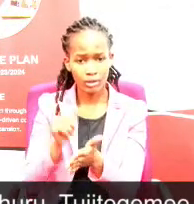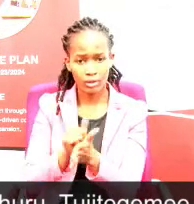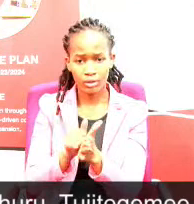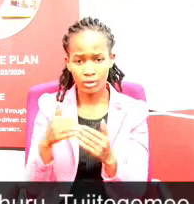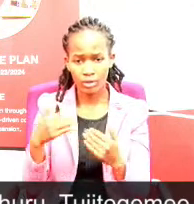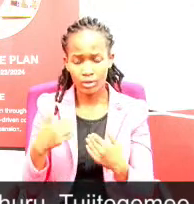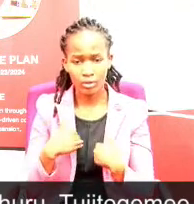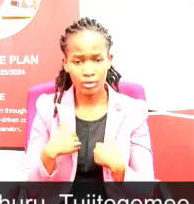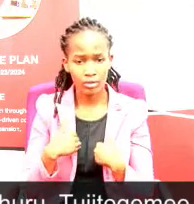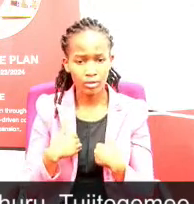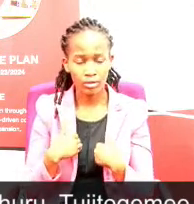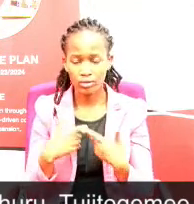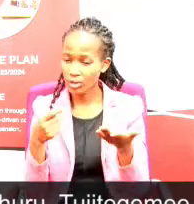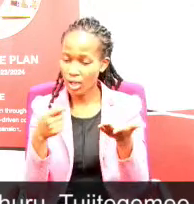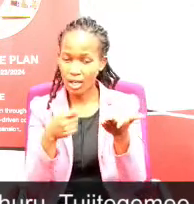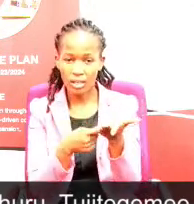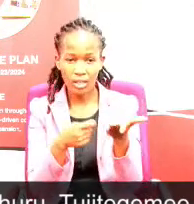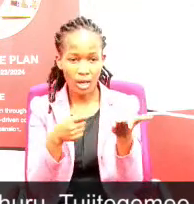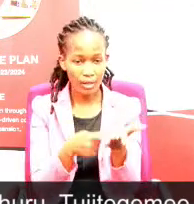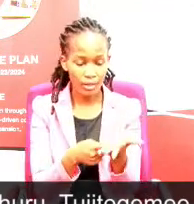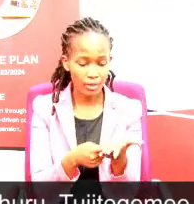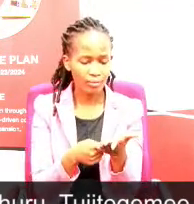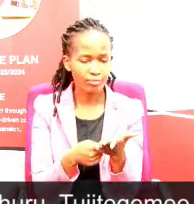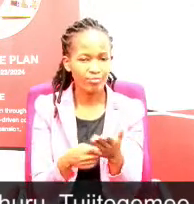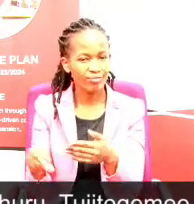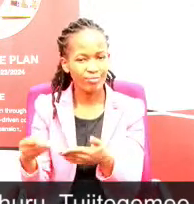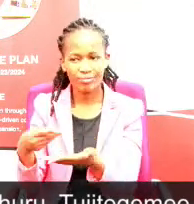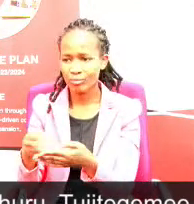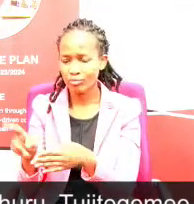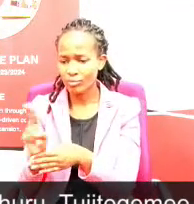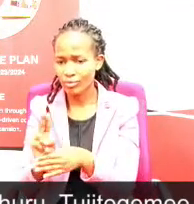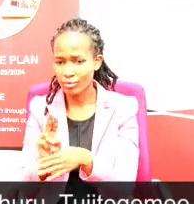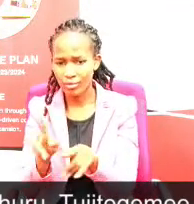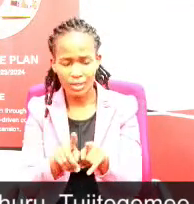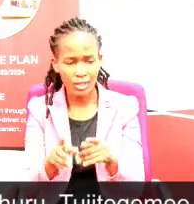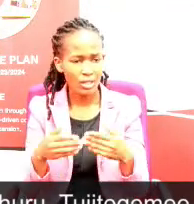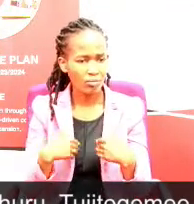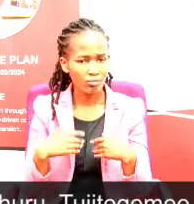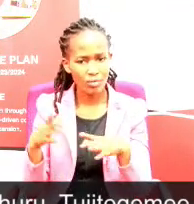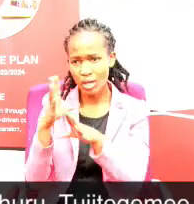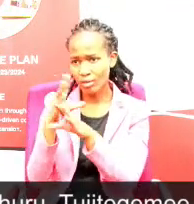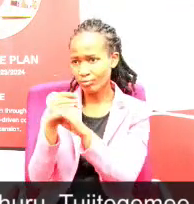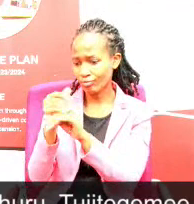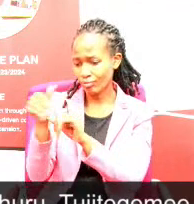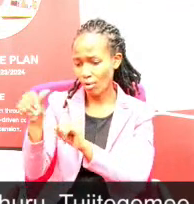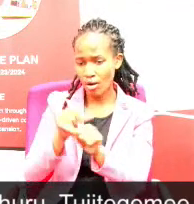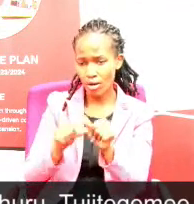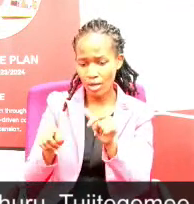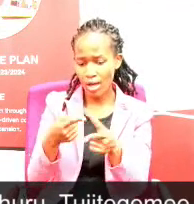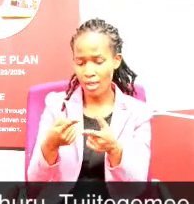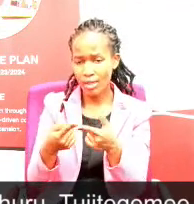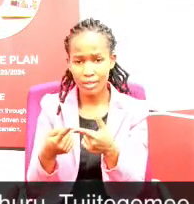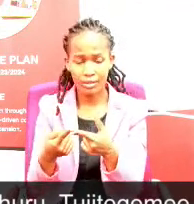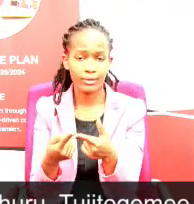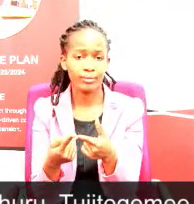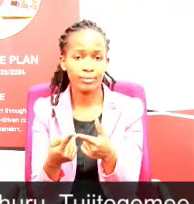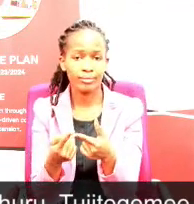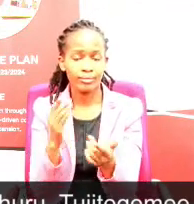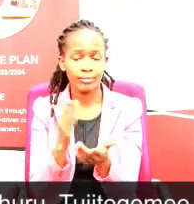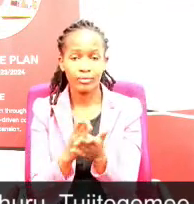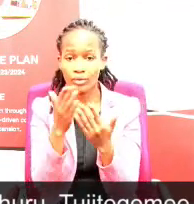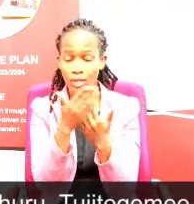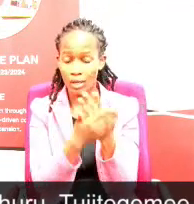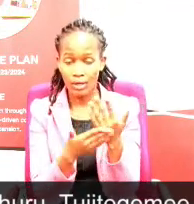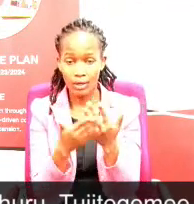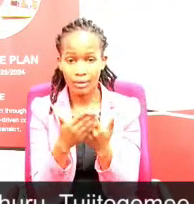a proliferation of digital transactions. There is a lot of online activities, and therefore